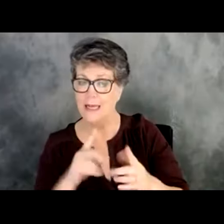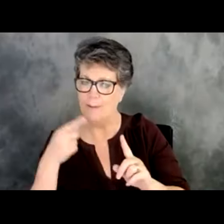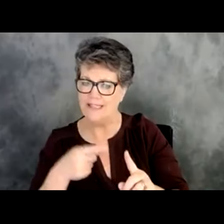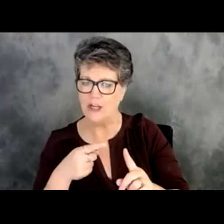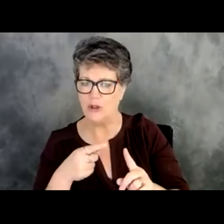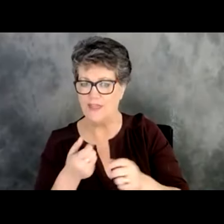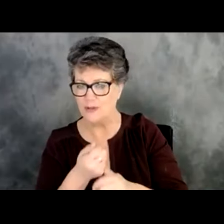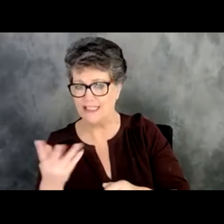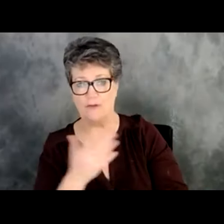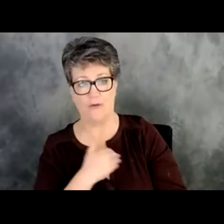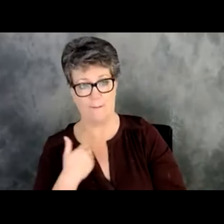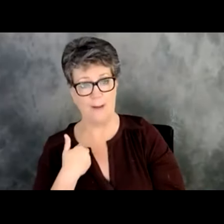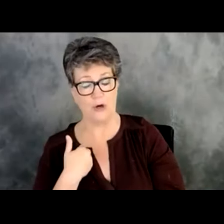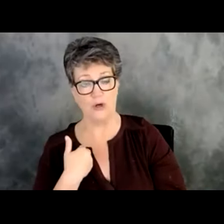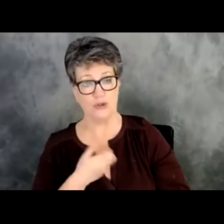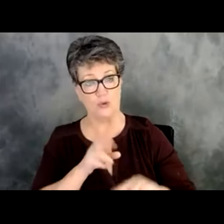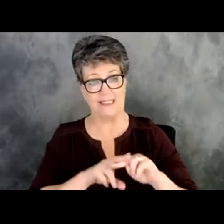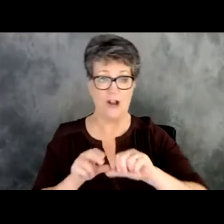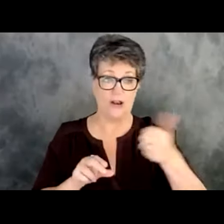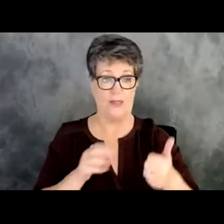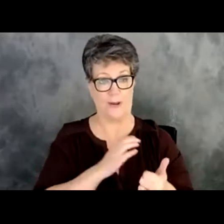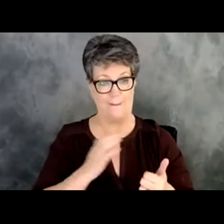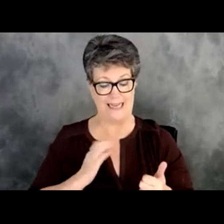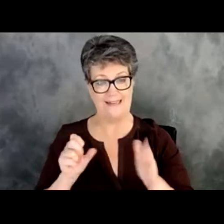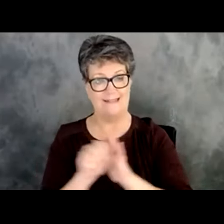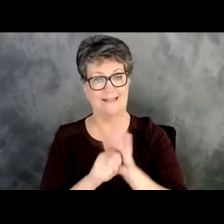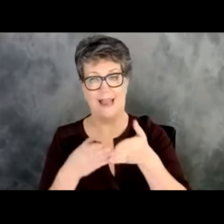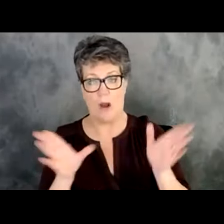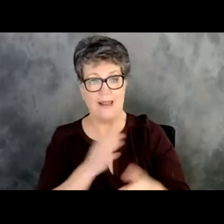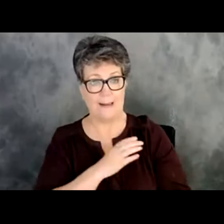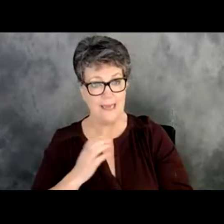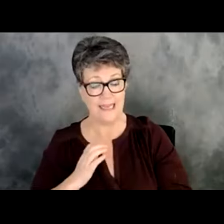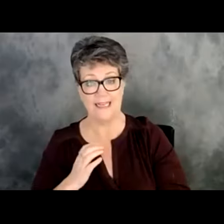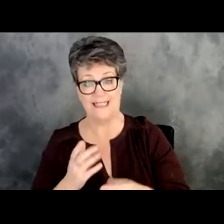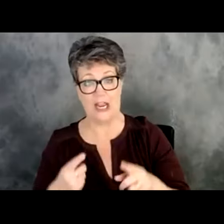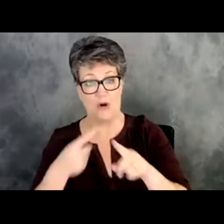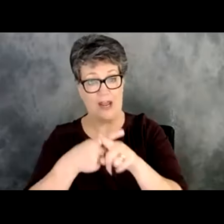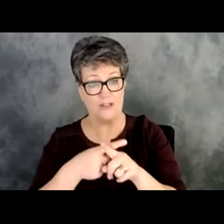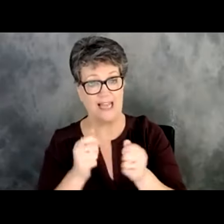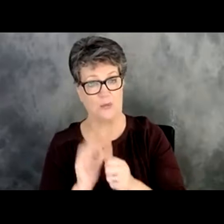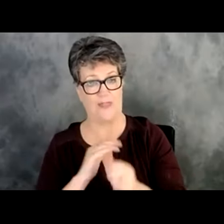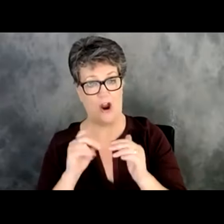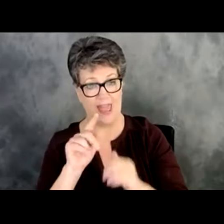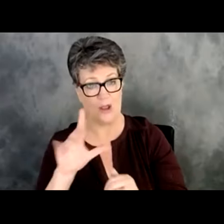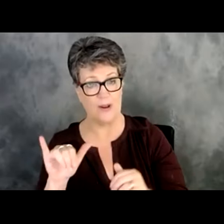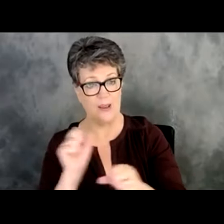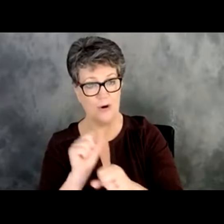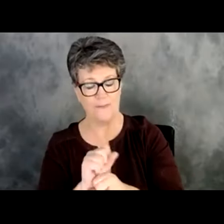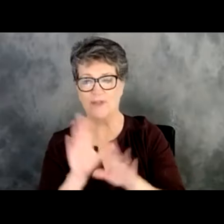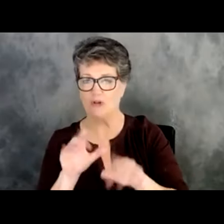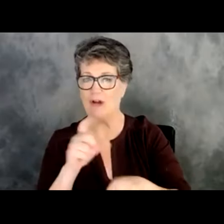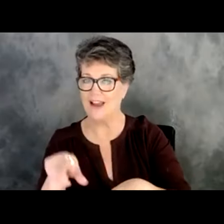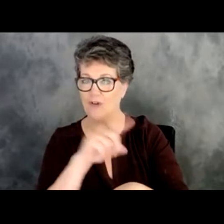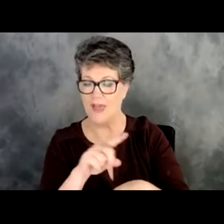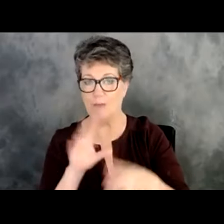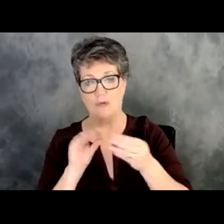are a number of our members who sit on other committees, statewide committees, that intersect with our equity work. And so this is a great time for them to